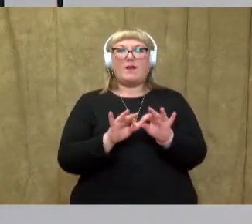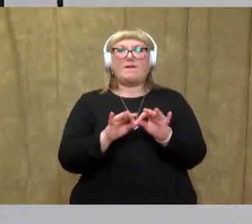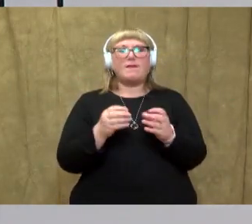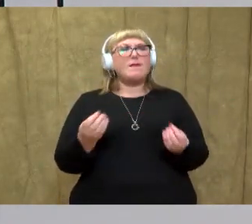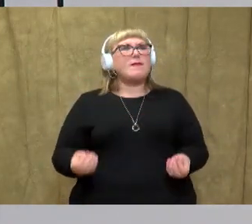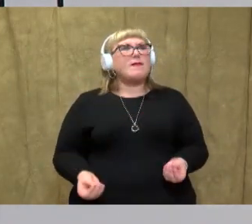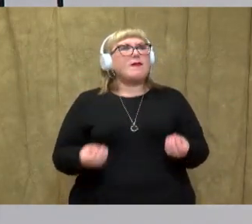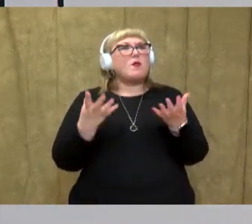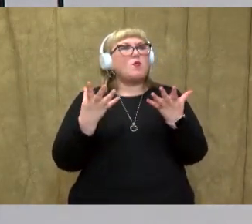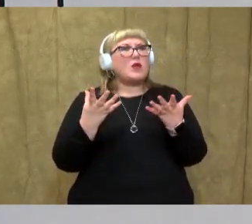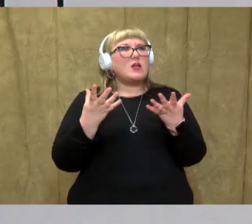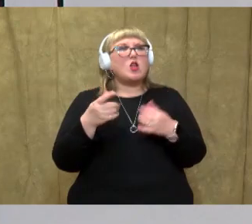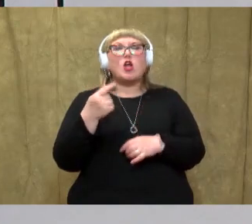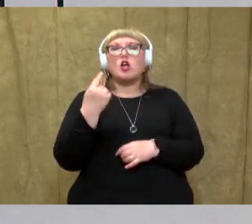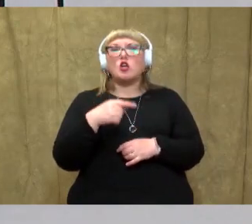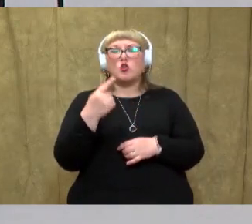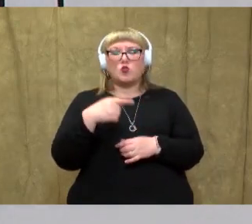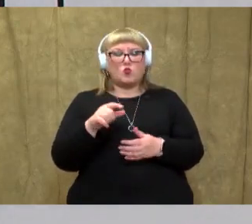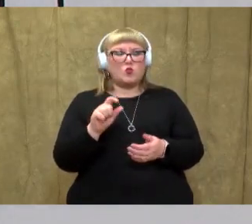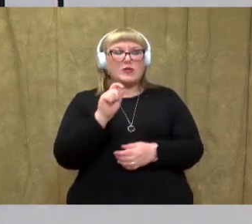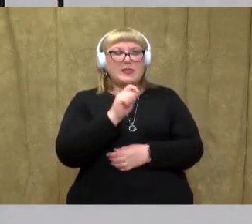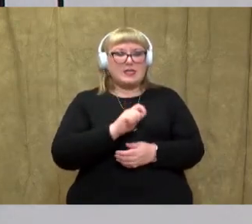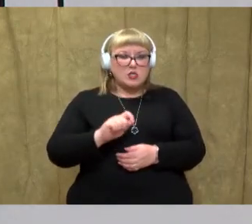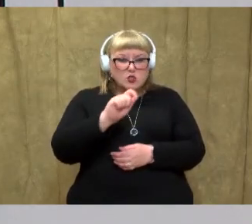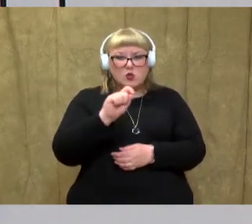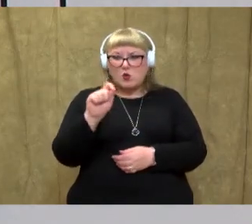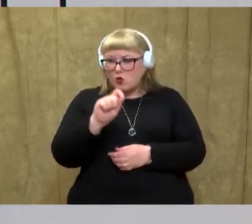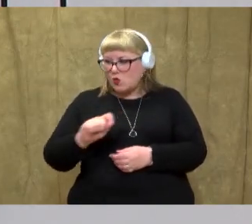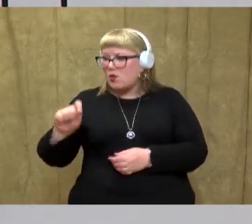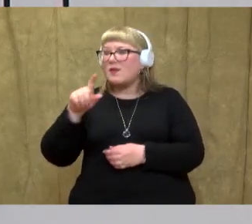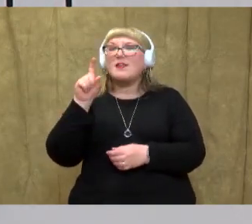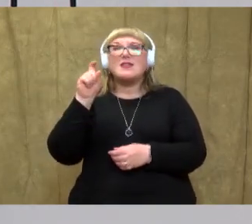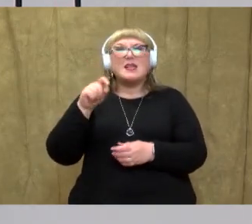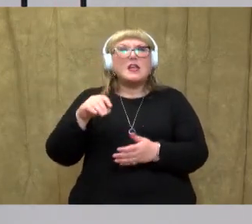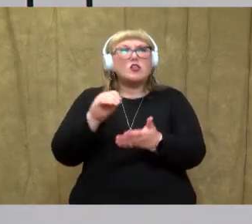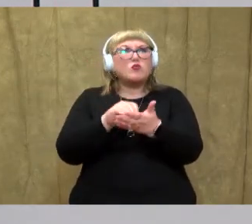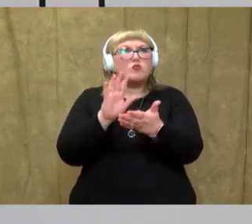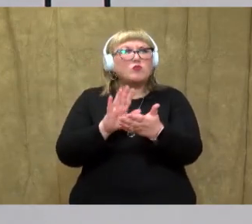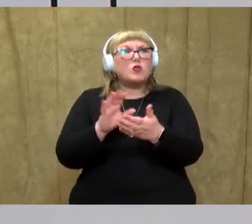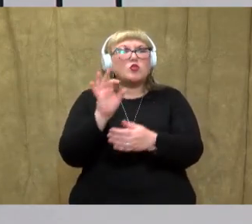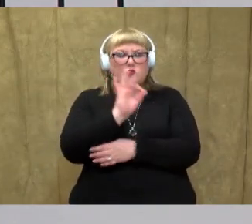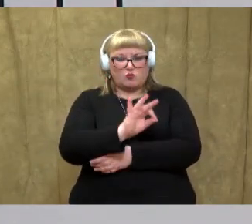How many green dots do I need to put in my 10 frame?